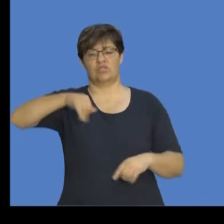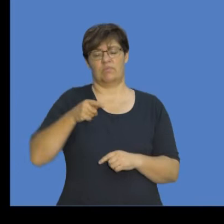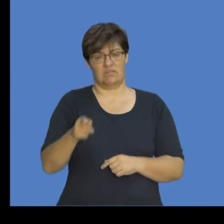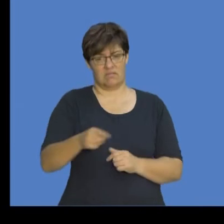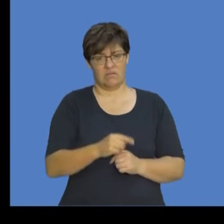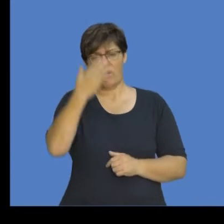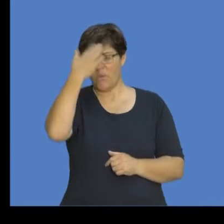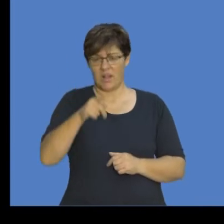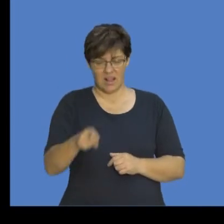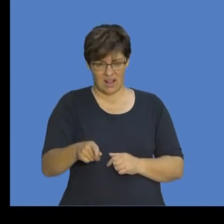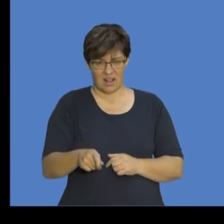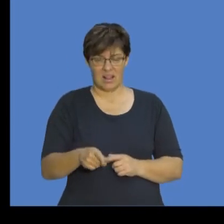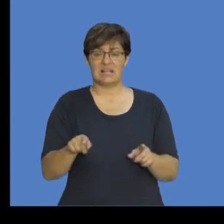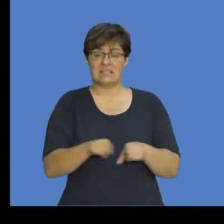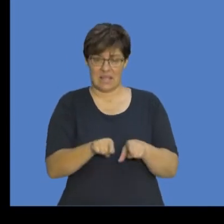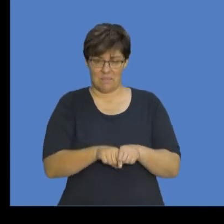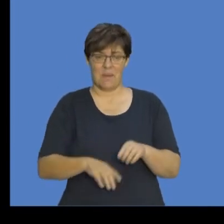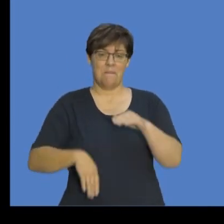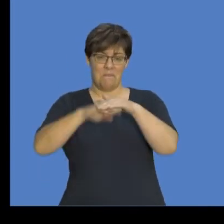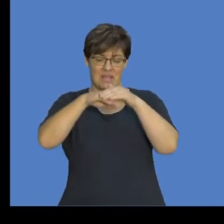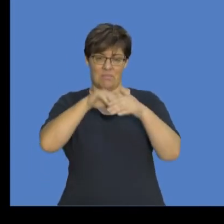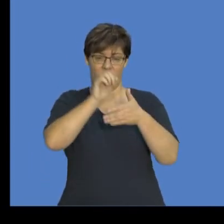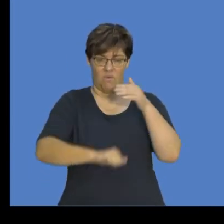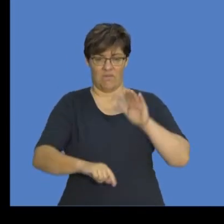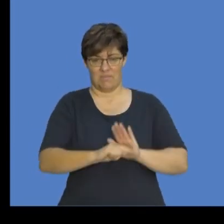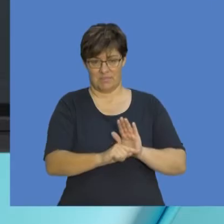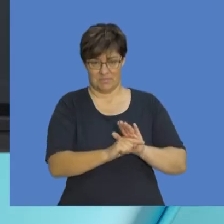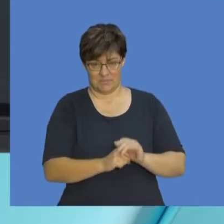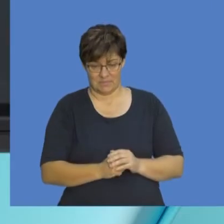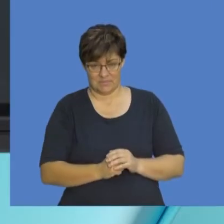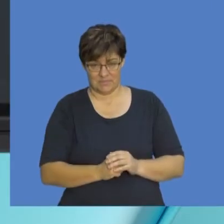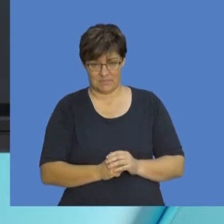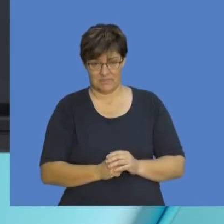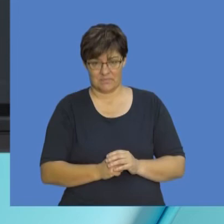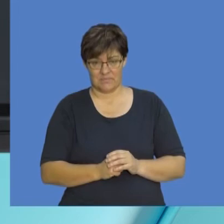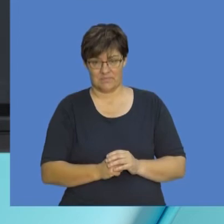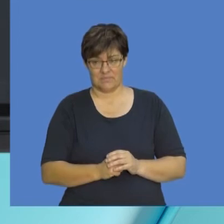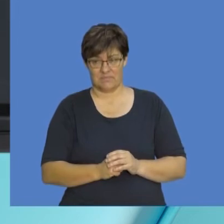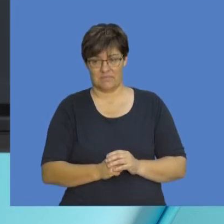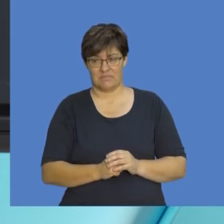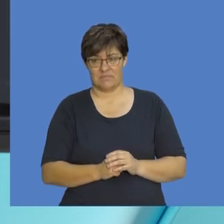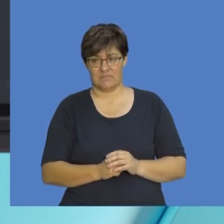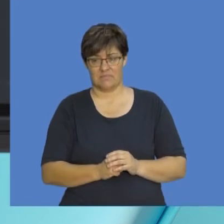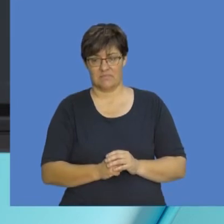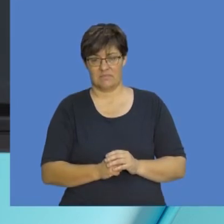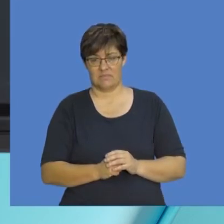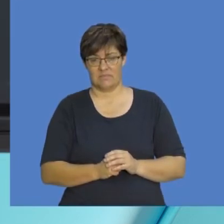So let's look at the range for Jamie. And we know that the range also is still the maximum minus the minimum. Okay.